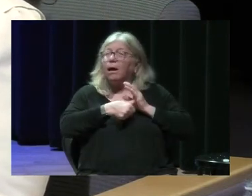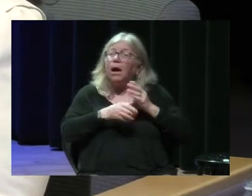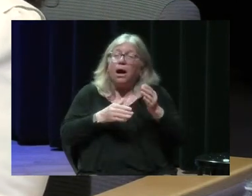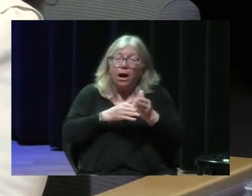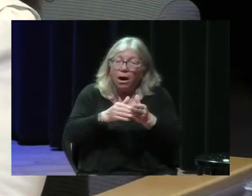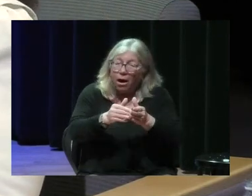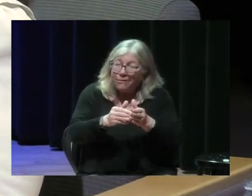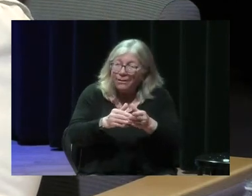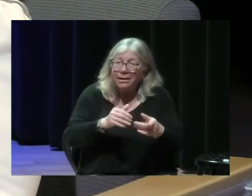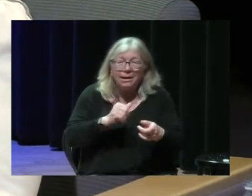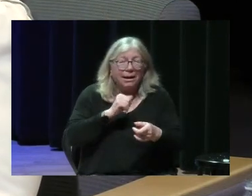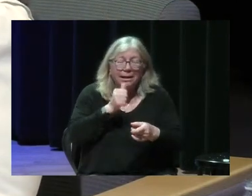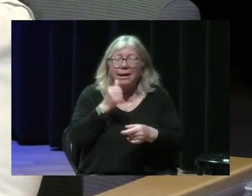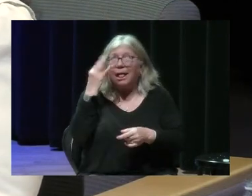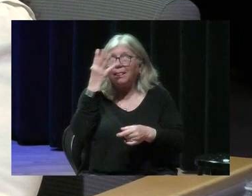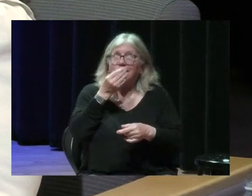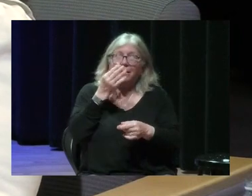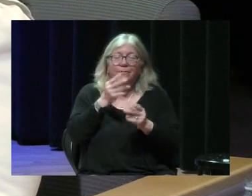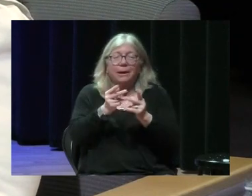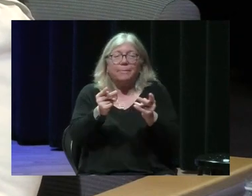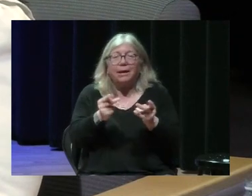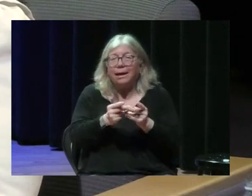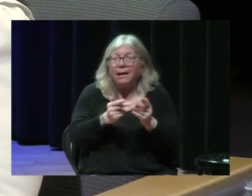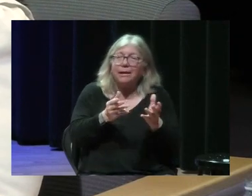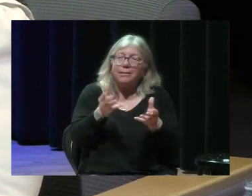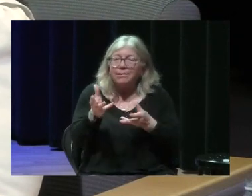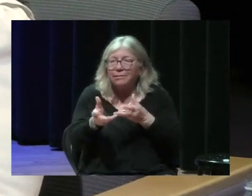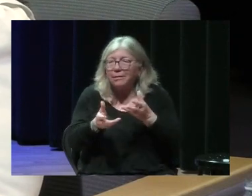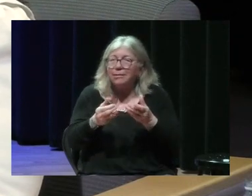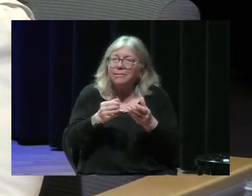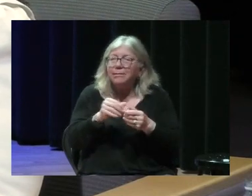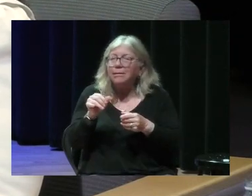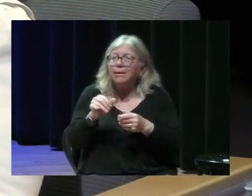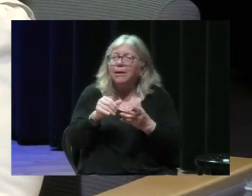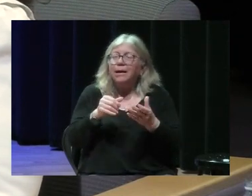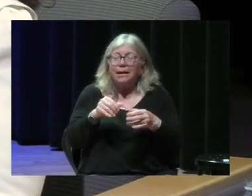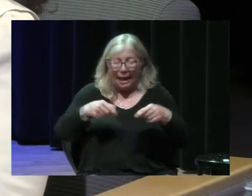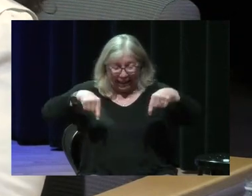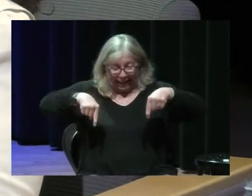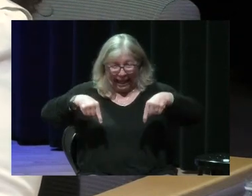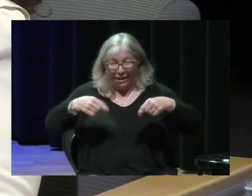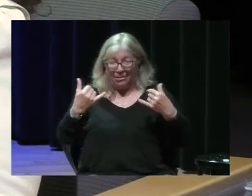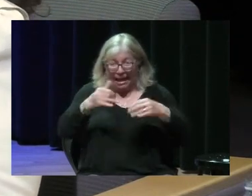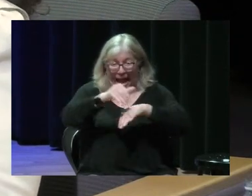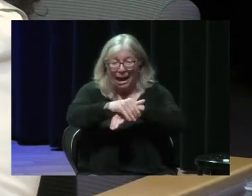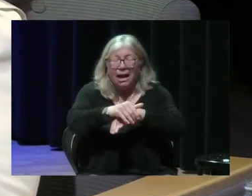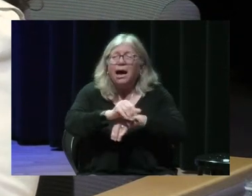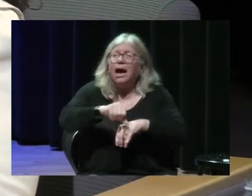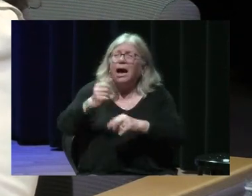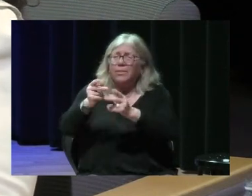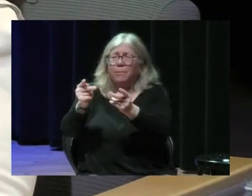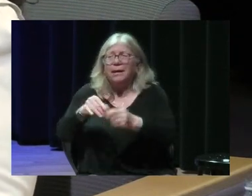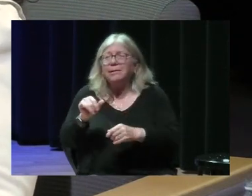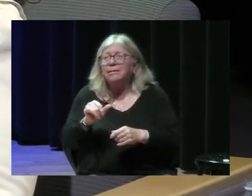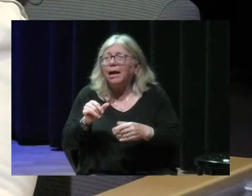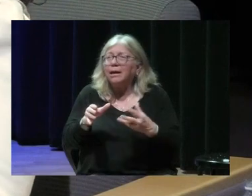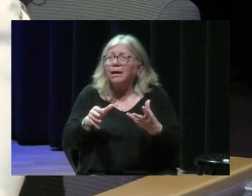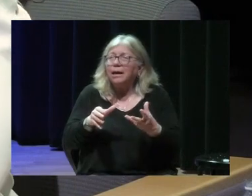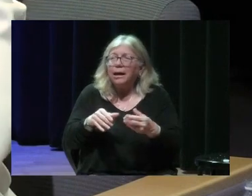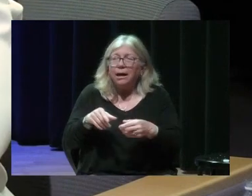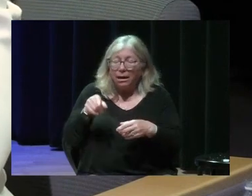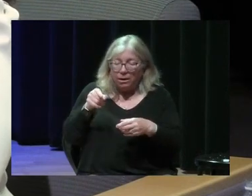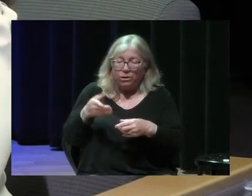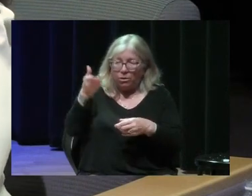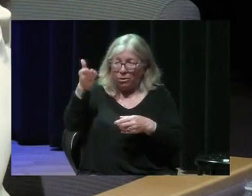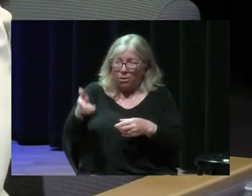often not lovely places that are part of civil society like we get to be in tonight. They're places that send us the message like, you